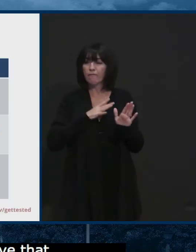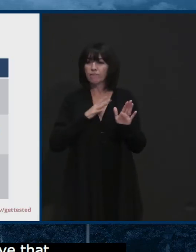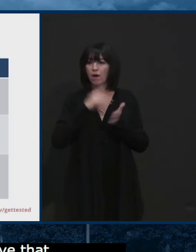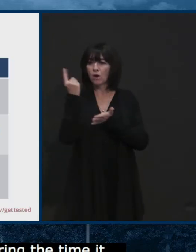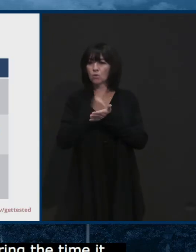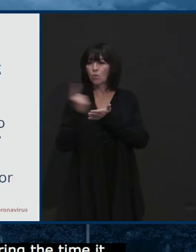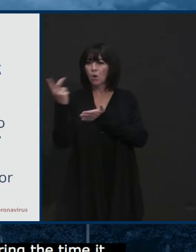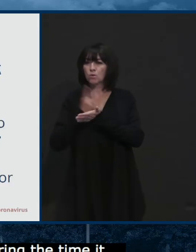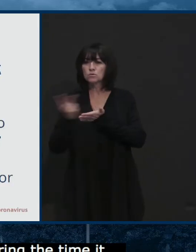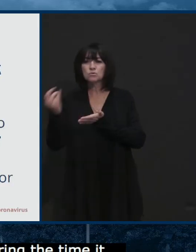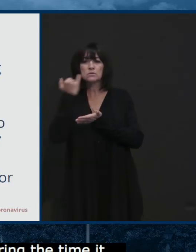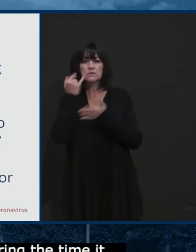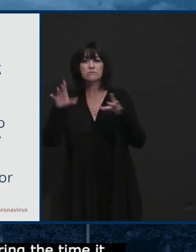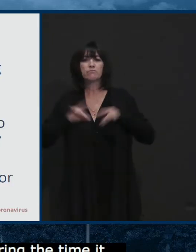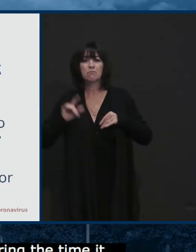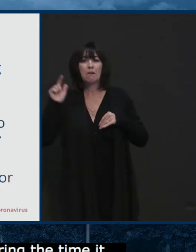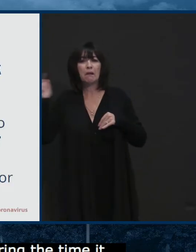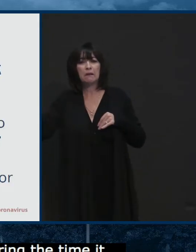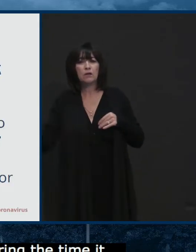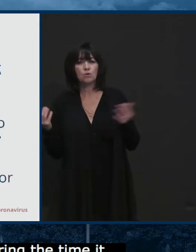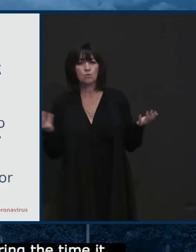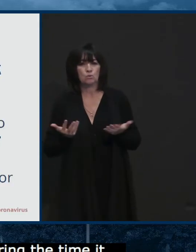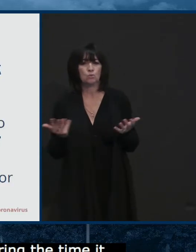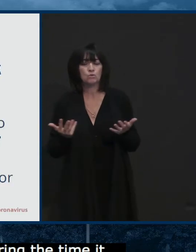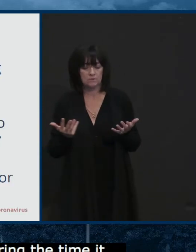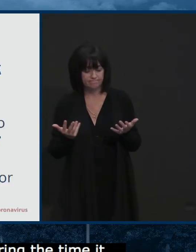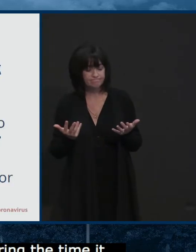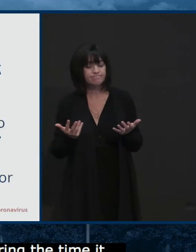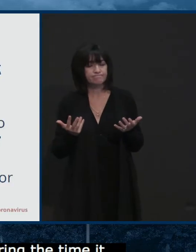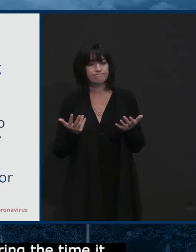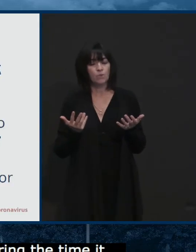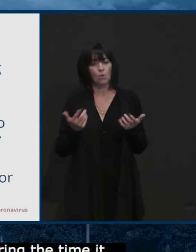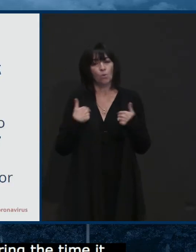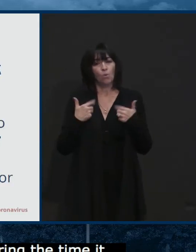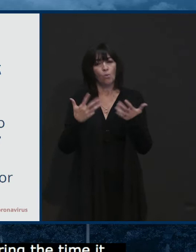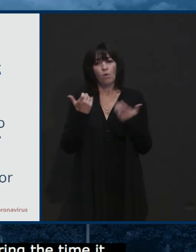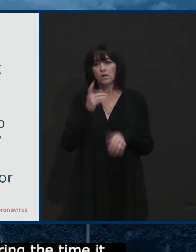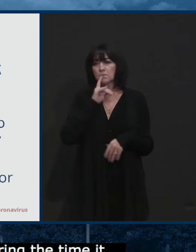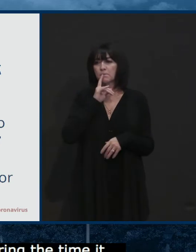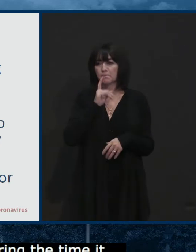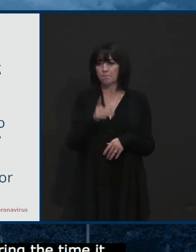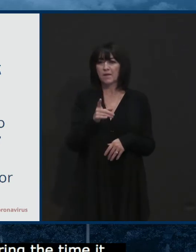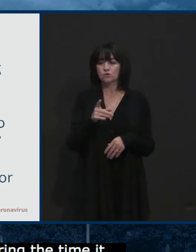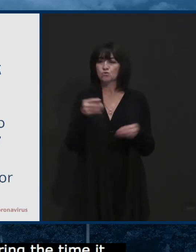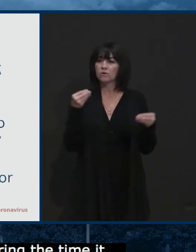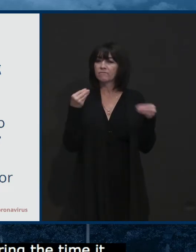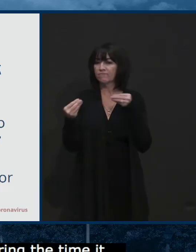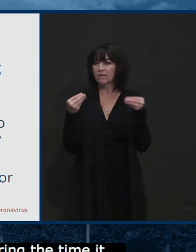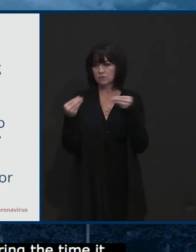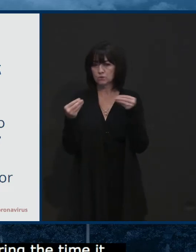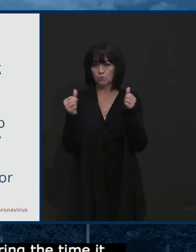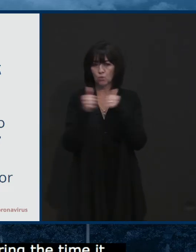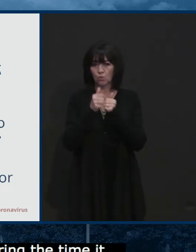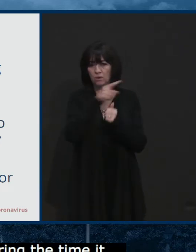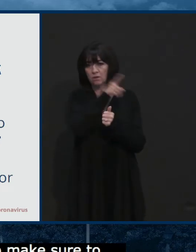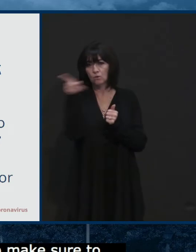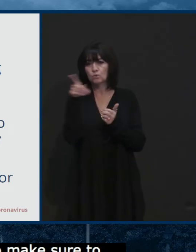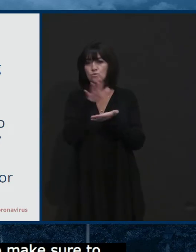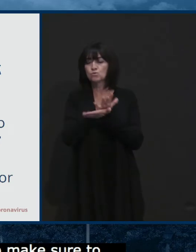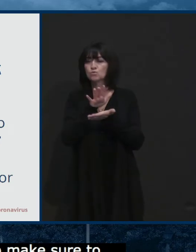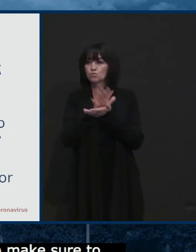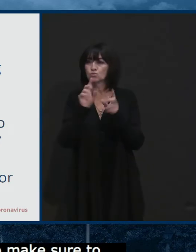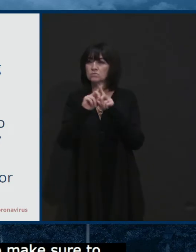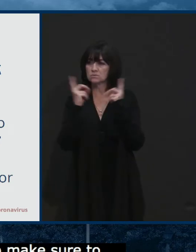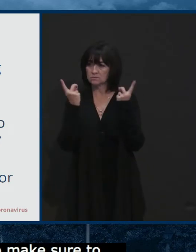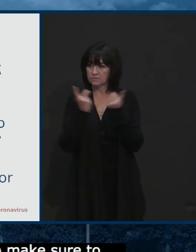We know we have ample community testing, but we also want to make sure we are doing something to be as flexible with the school districts as well. So